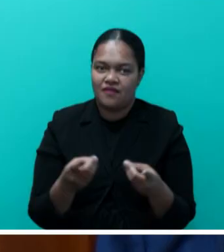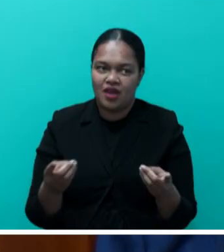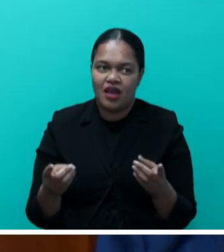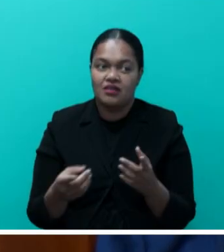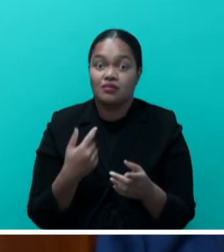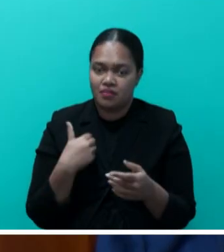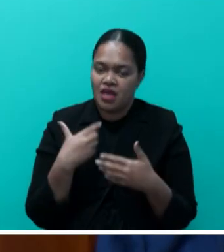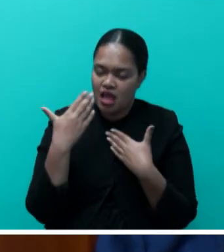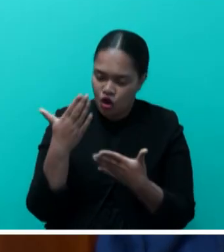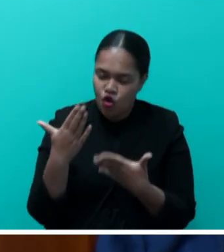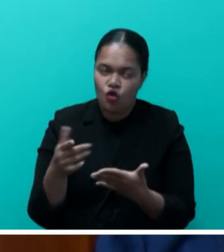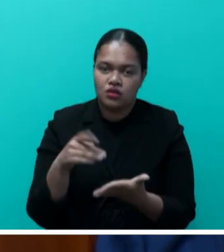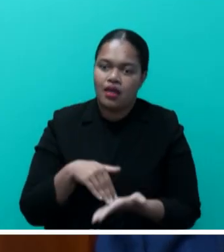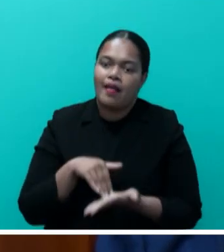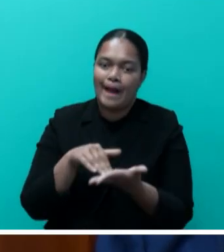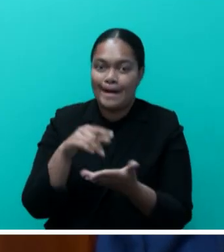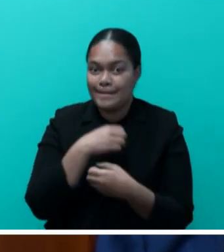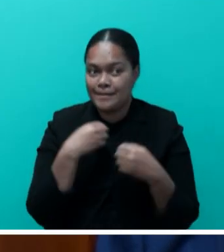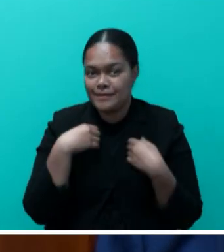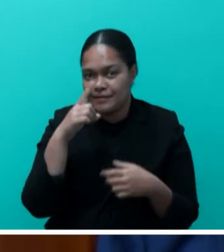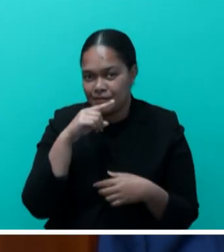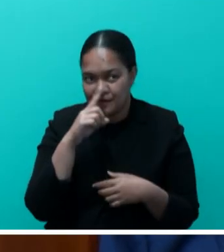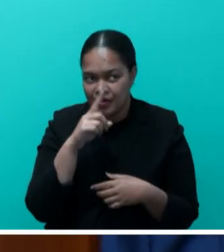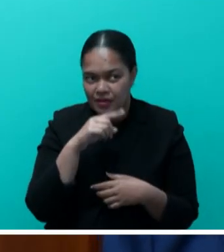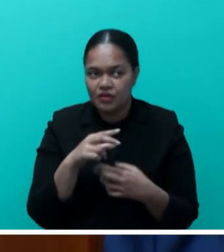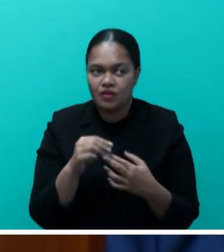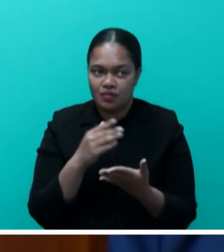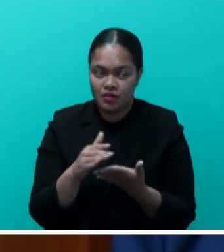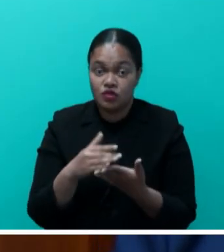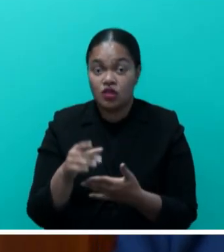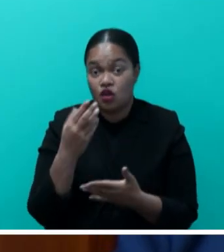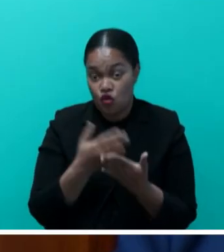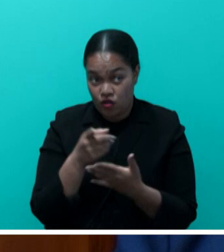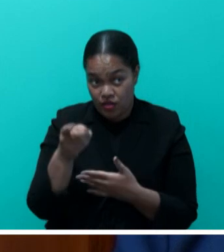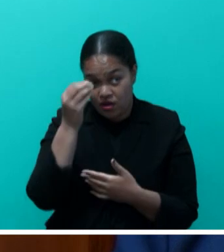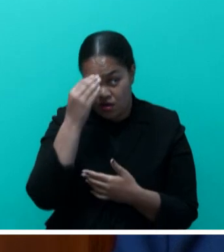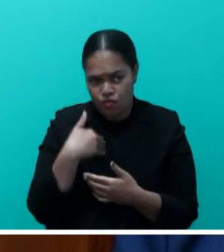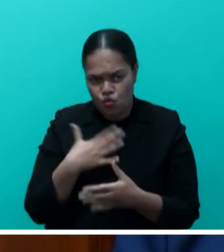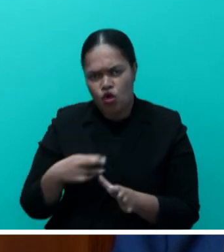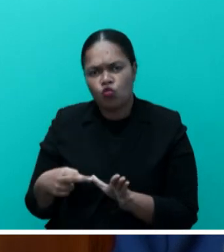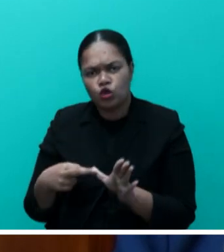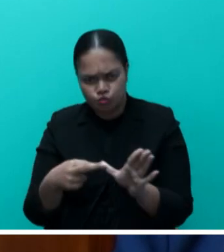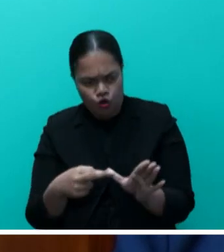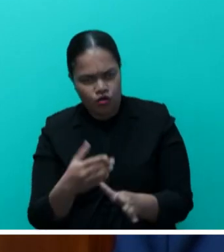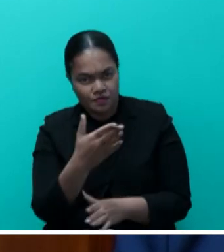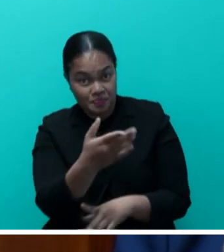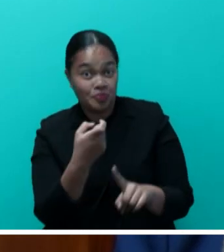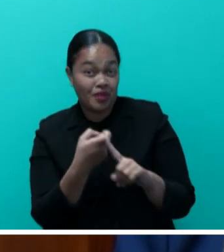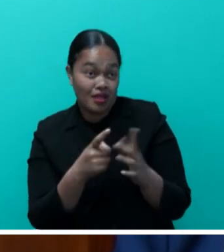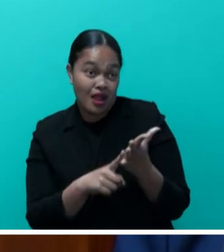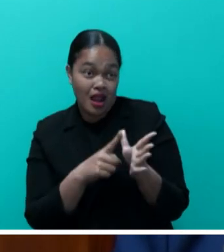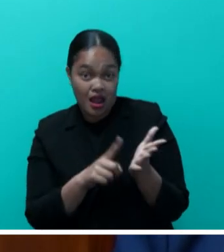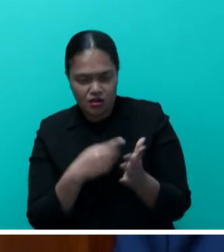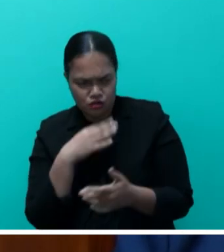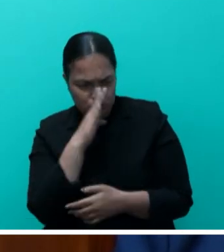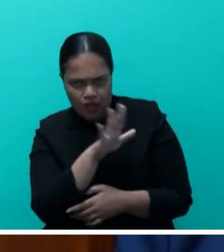government to assist our people living on pensions. And on that note, sir, I also wish to respond to Honourable Ketan Lal, because I see him throwing his hands